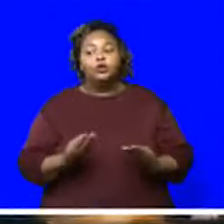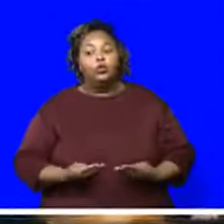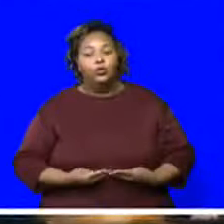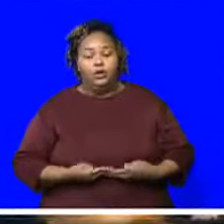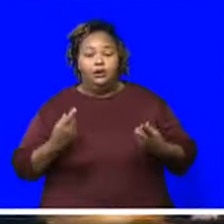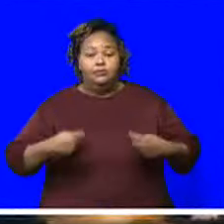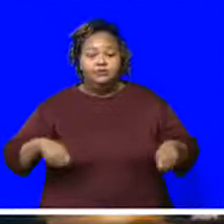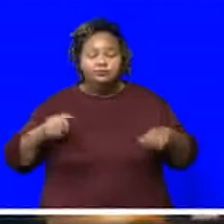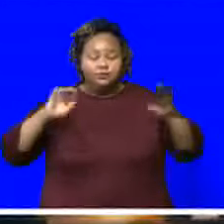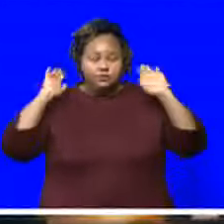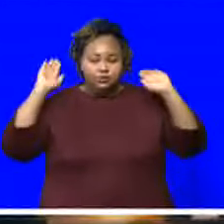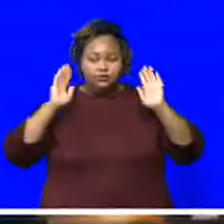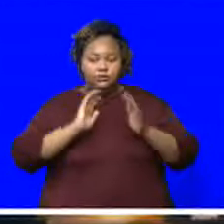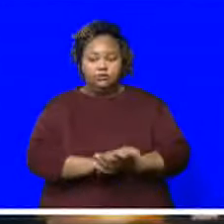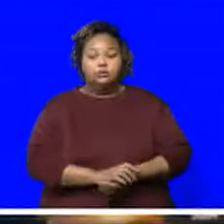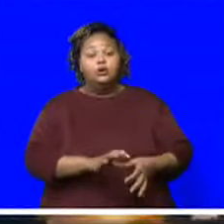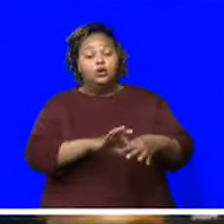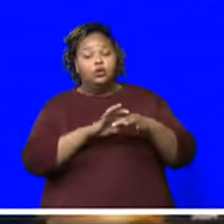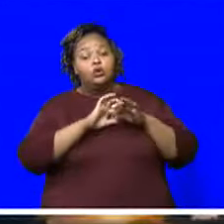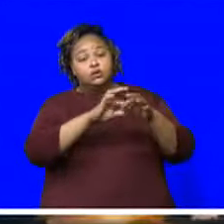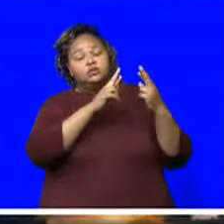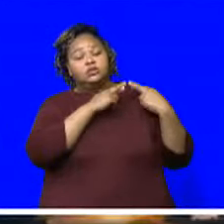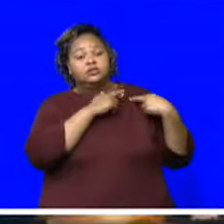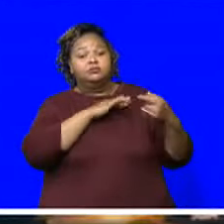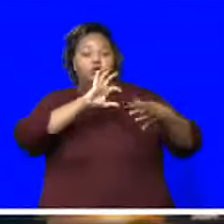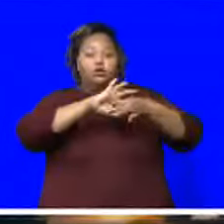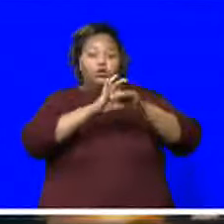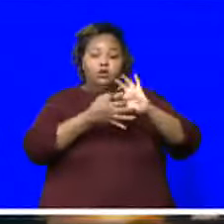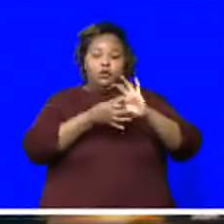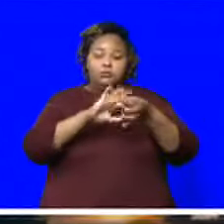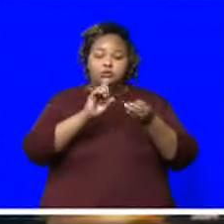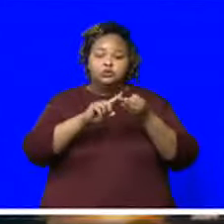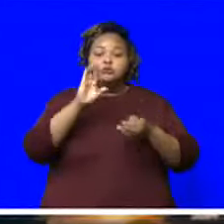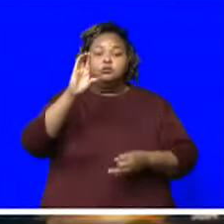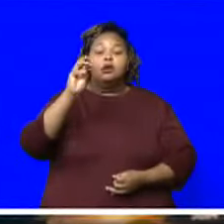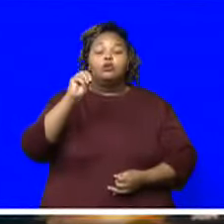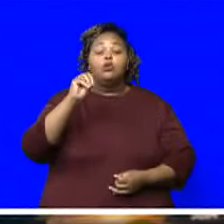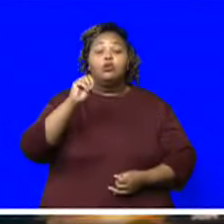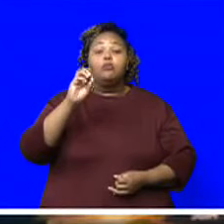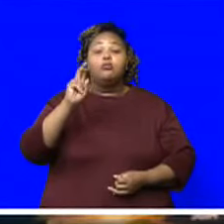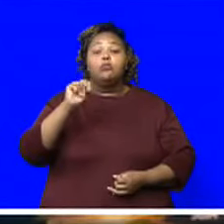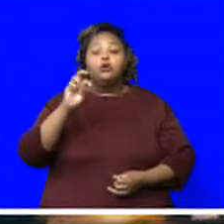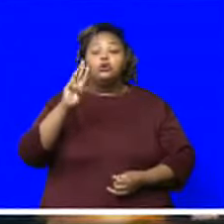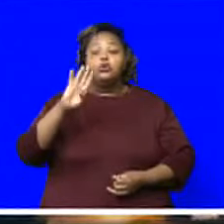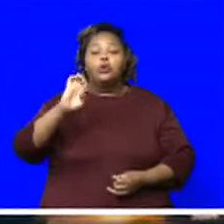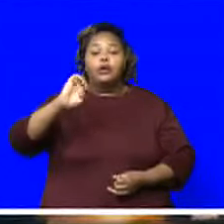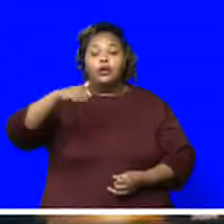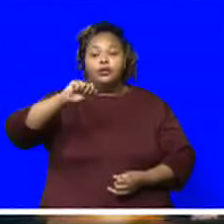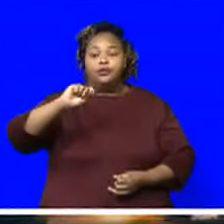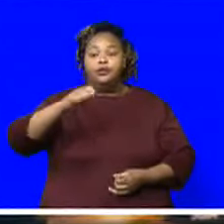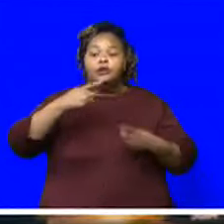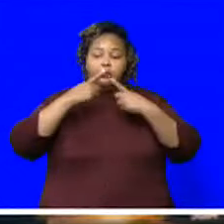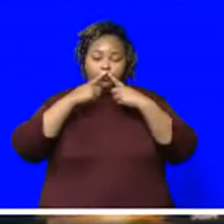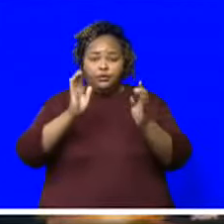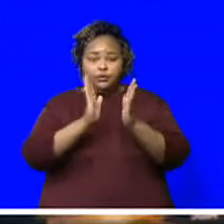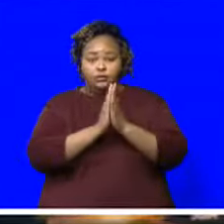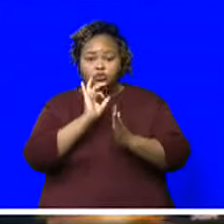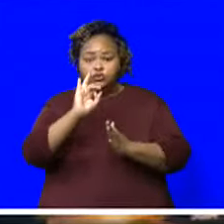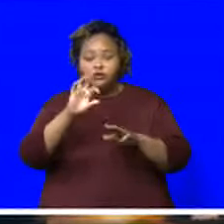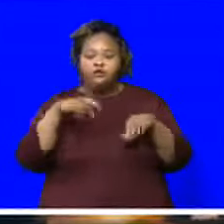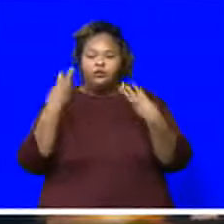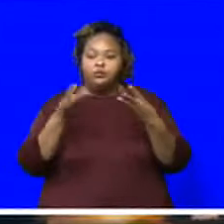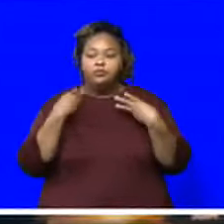Moving on, we'll have a look at our sports news. Eswatini Olympics and Commonwealth Games have announced 12 athletes and 8 officials to represent the country